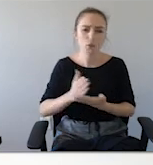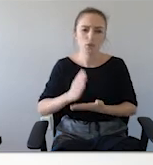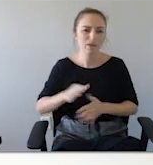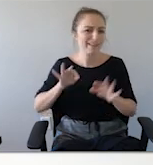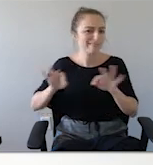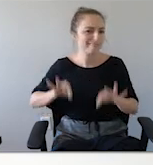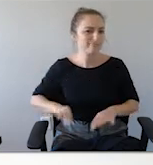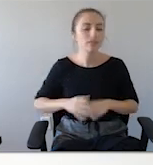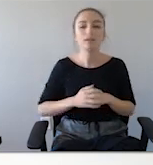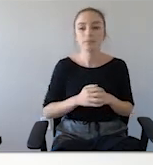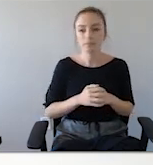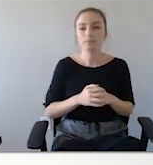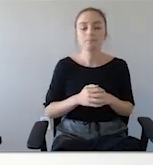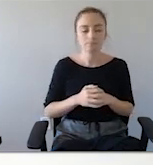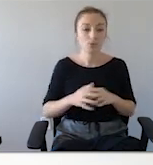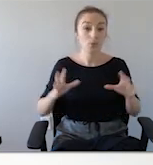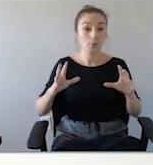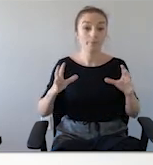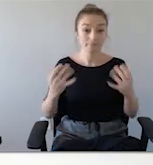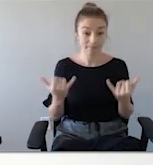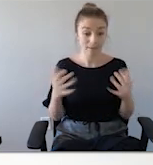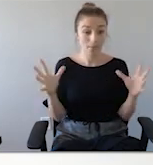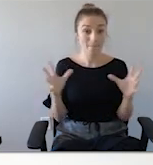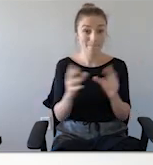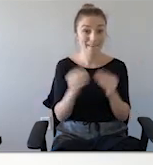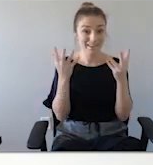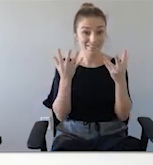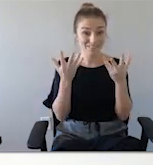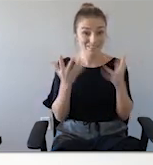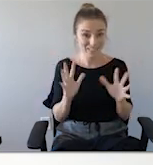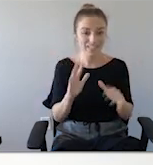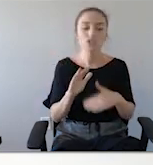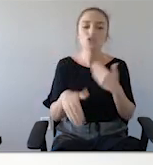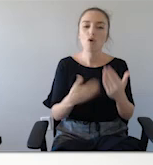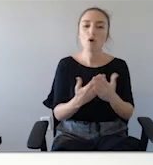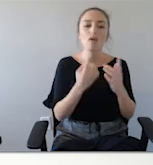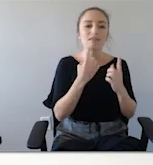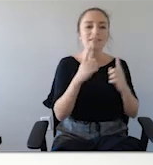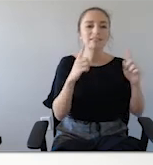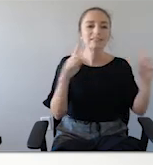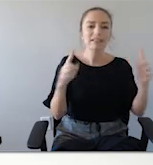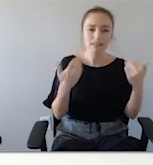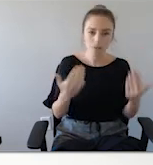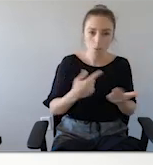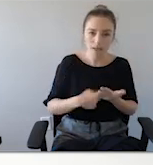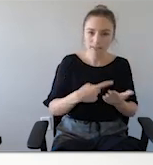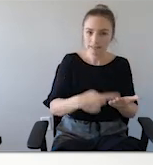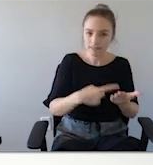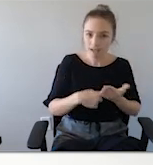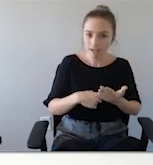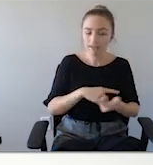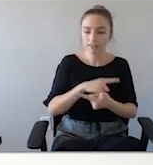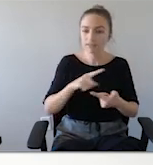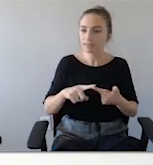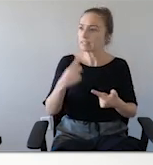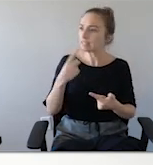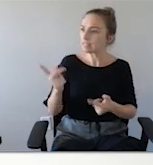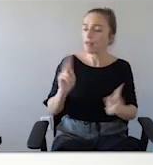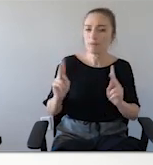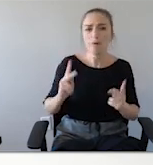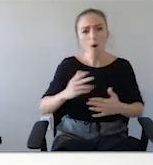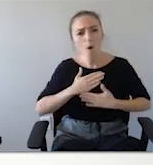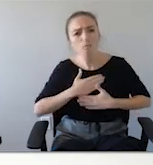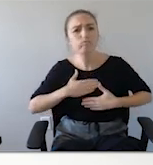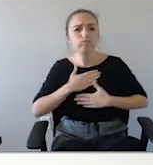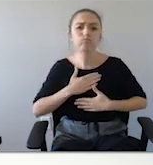members know that you're pleased. You always want to be sure, like even in your parent input section, I encourage you to start with a positive note, and